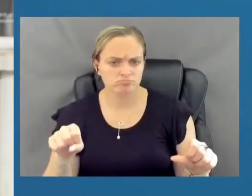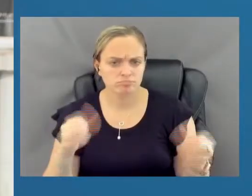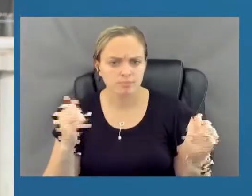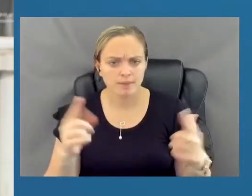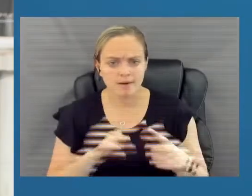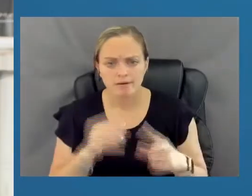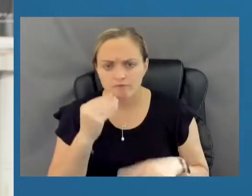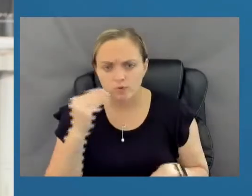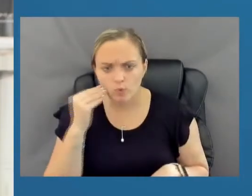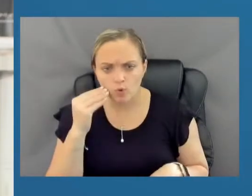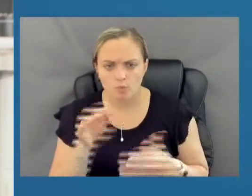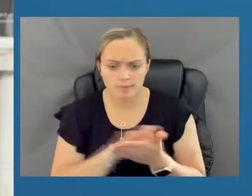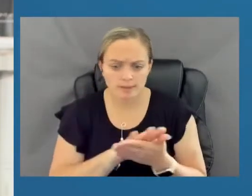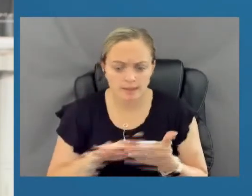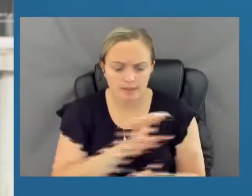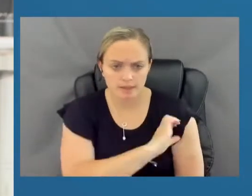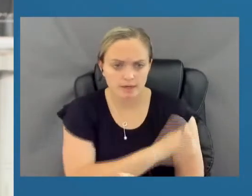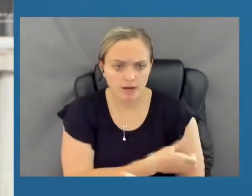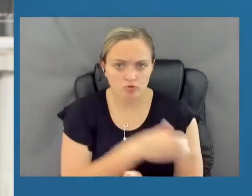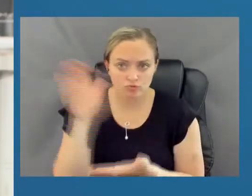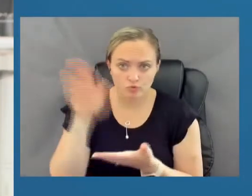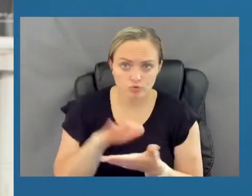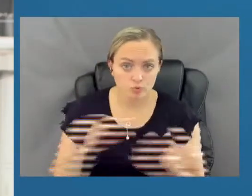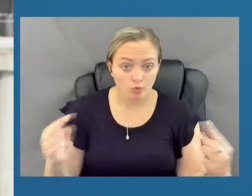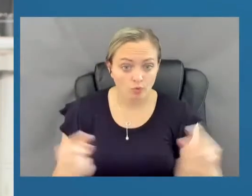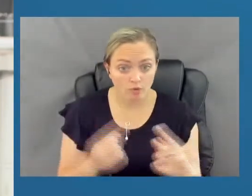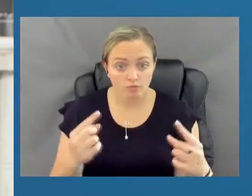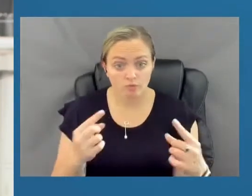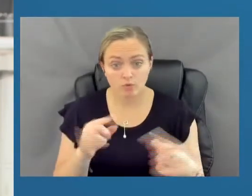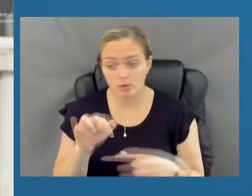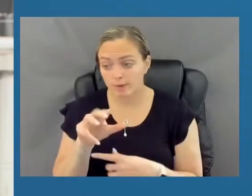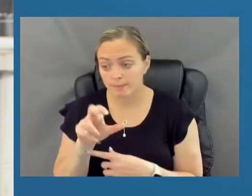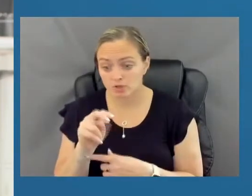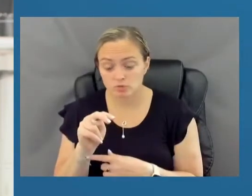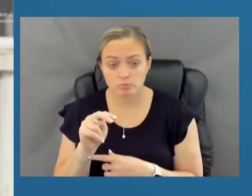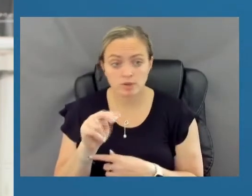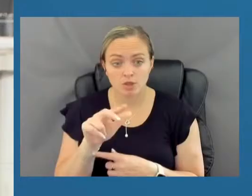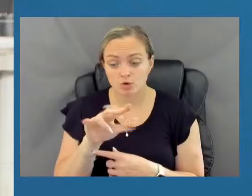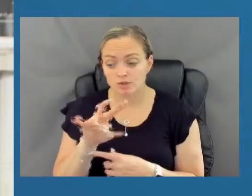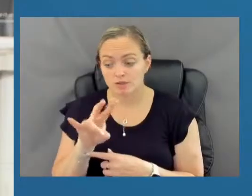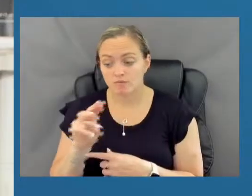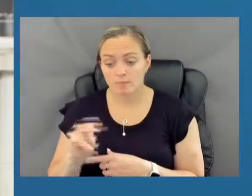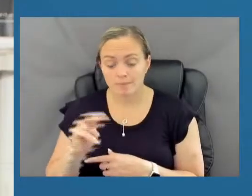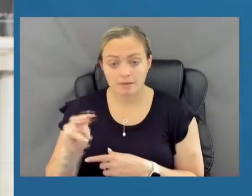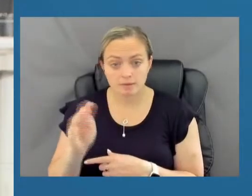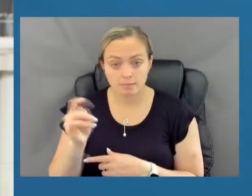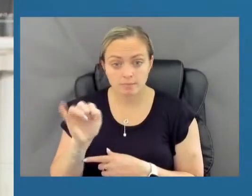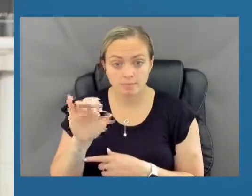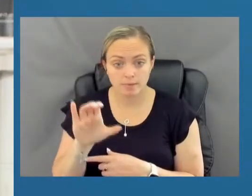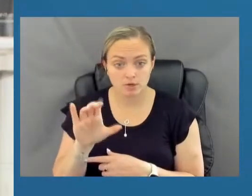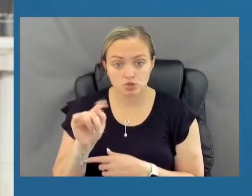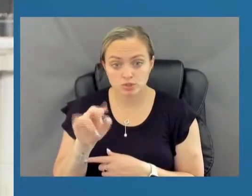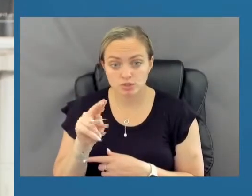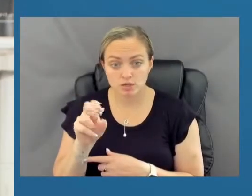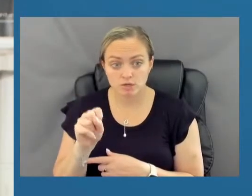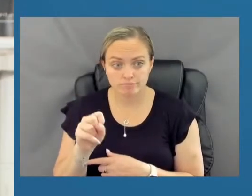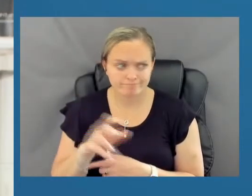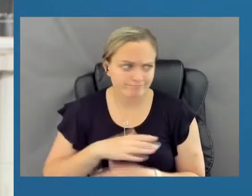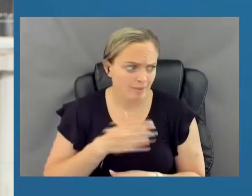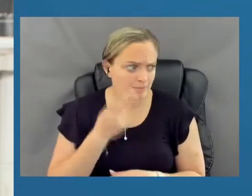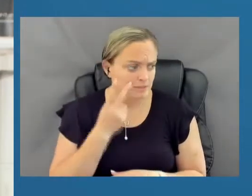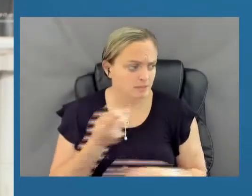clean energy and reduce harmful emissions by 37 million metric tons. Now, I'm glad to see this coming